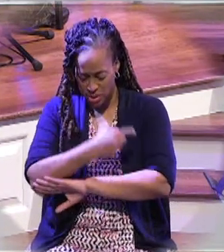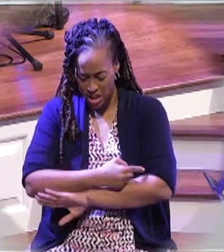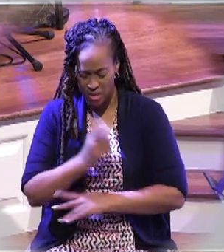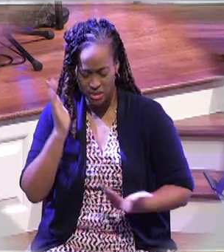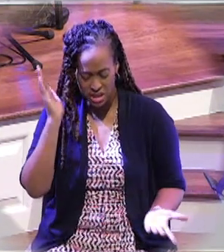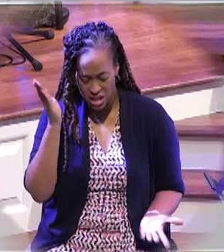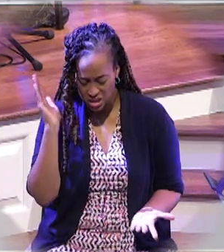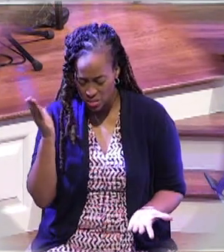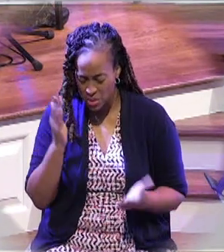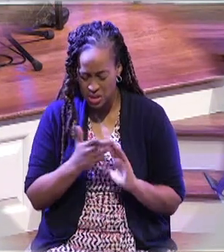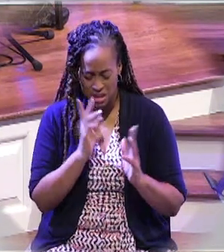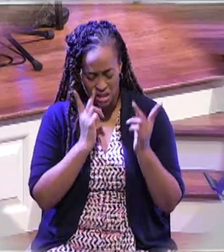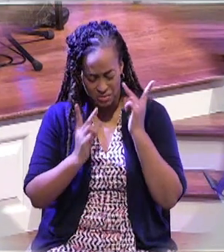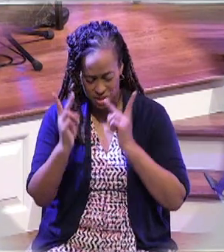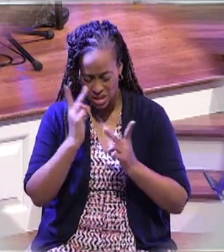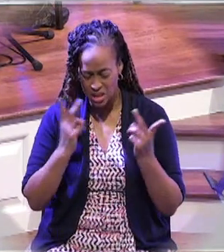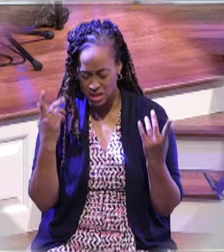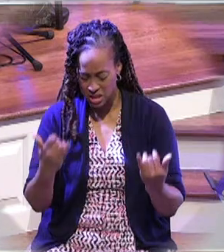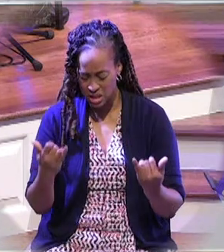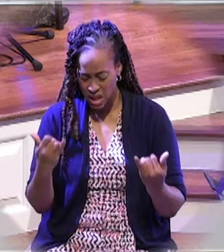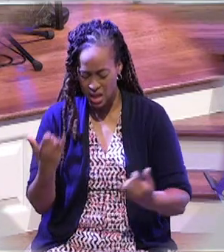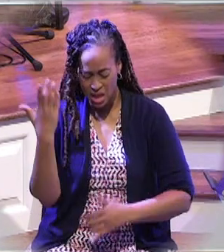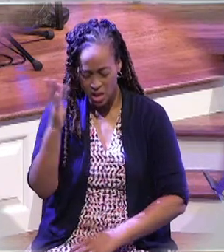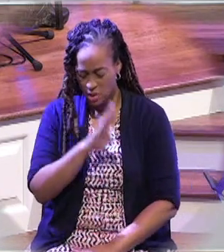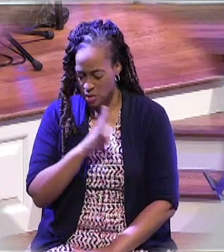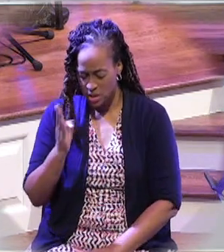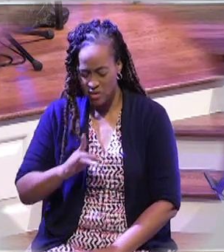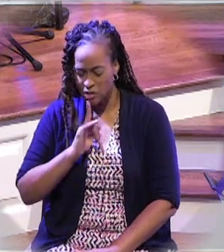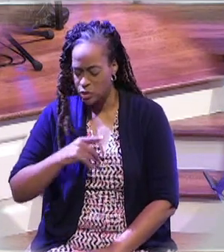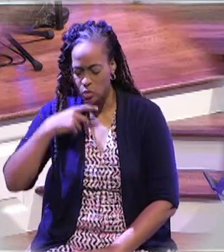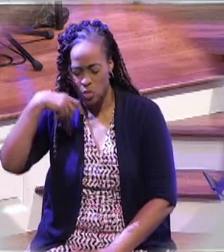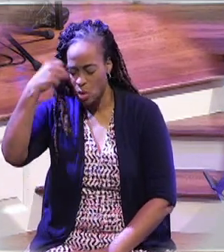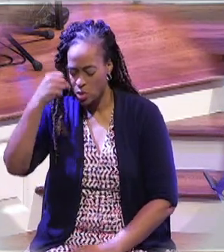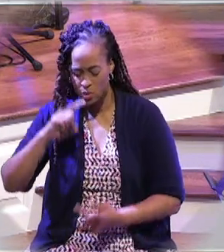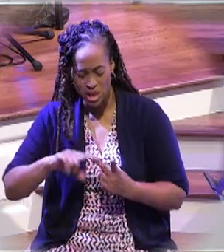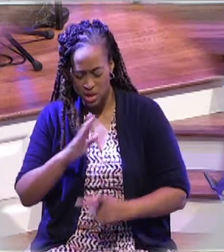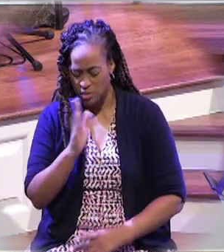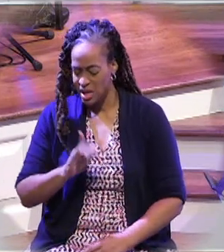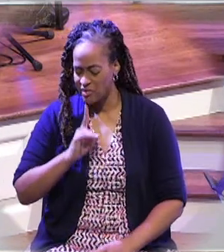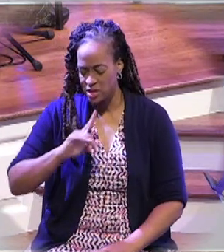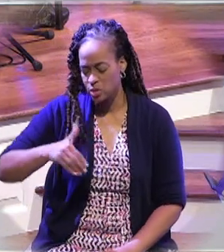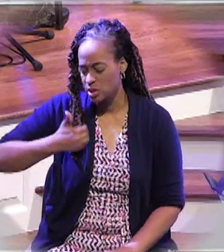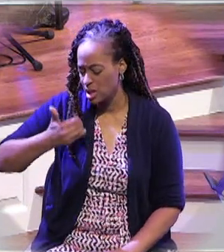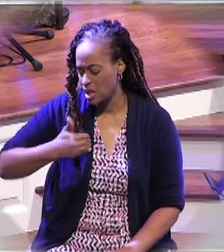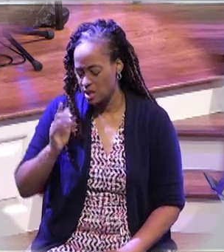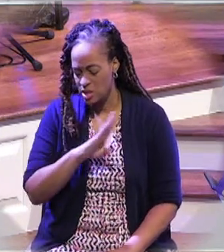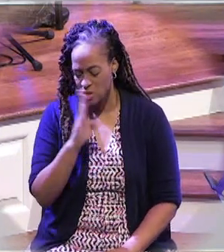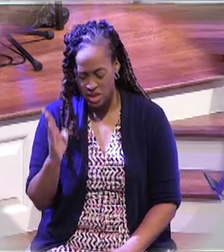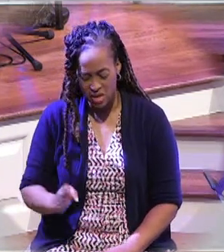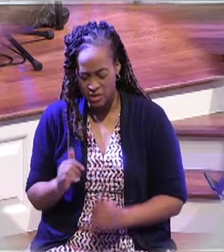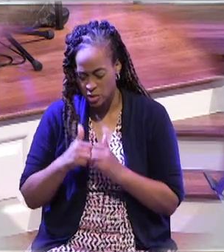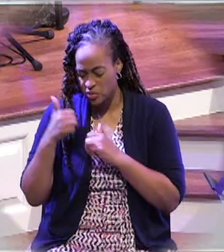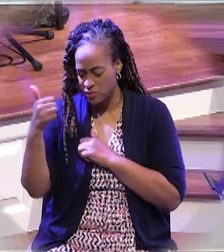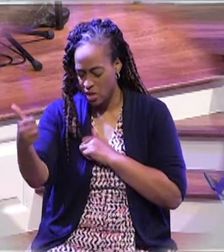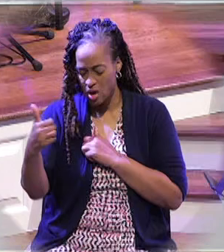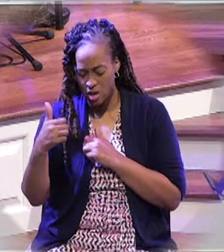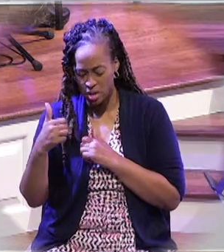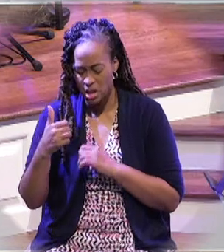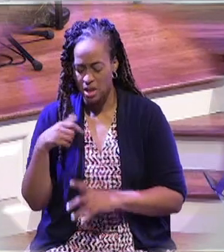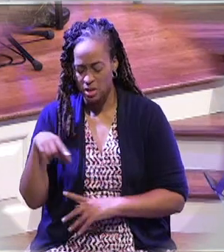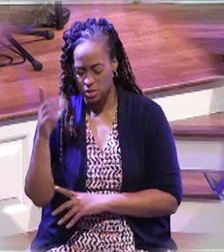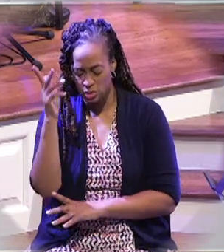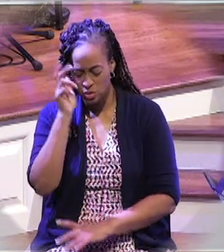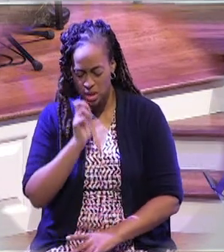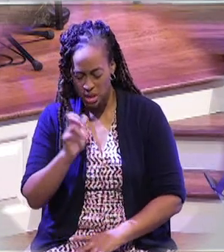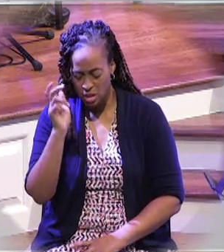testimonies they have seen today. You're never too old. You're never too young. You're never too far gone to